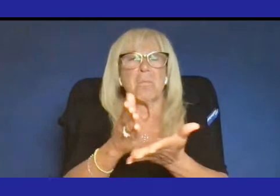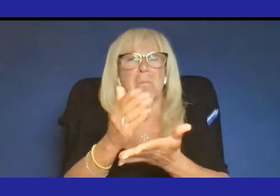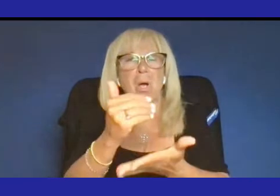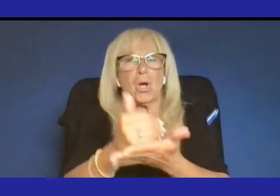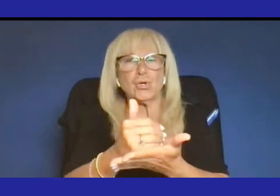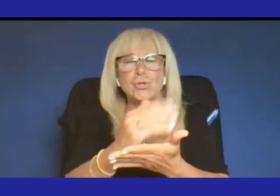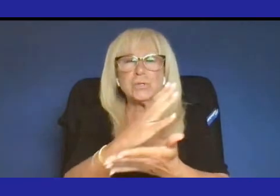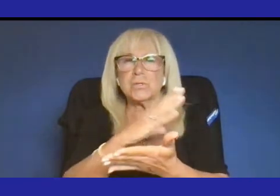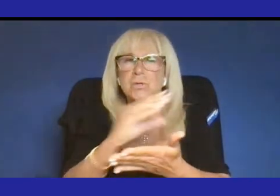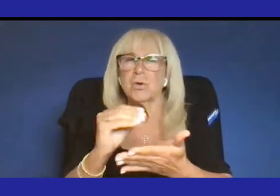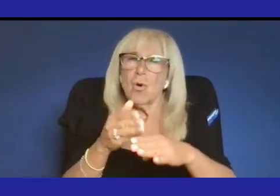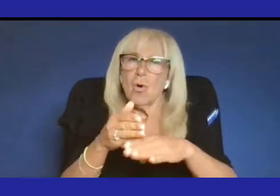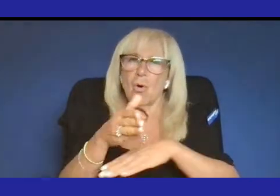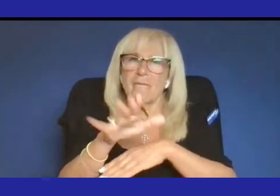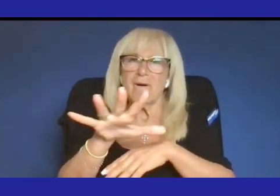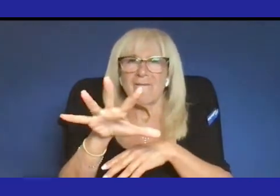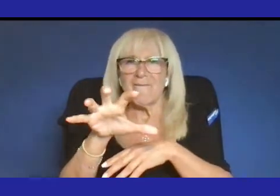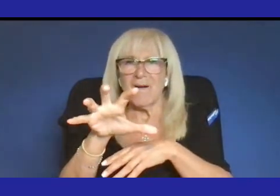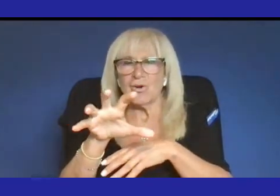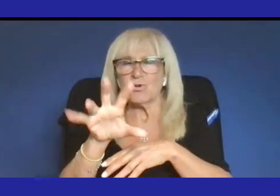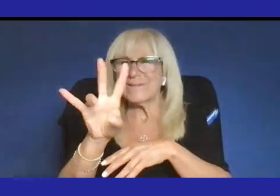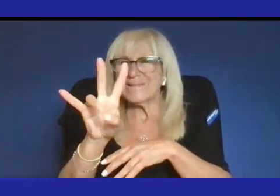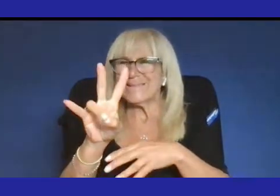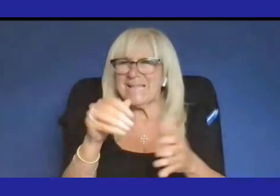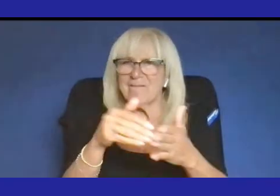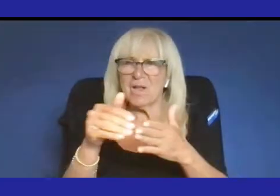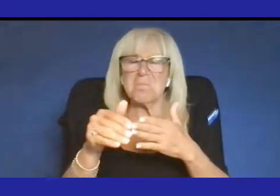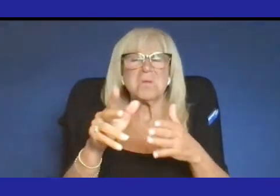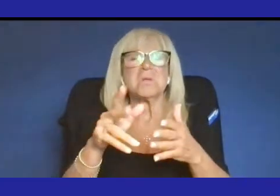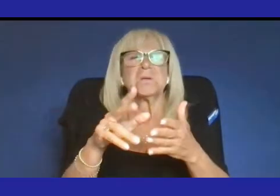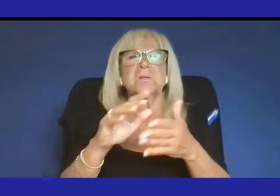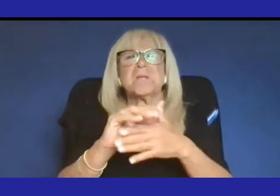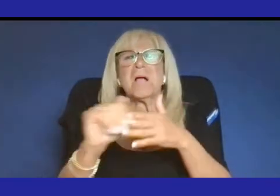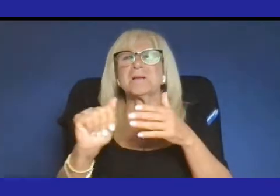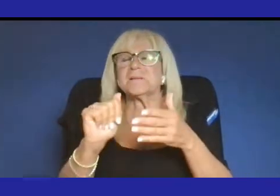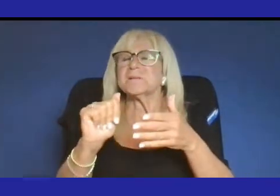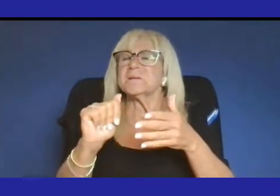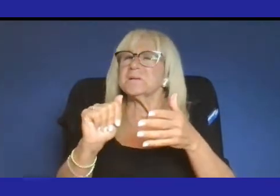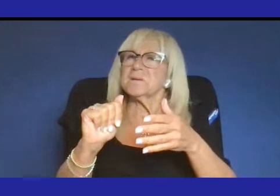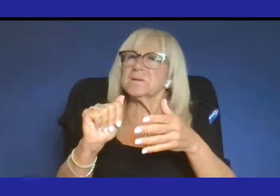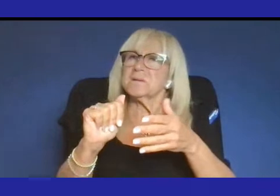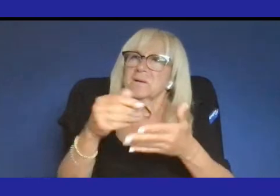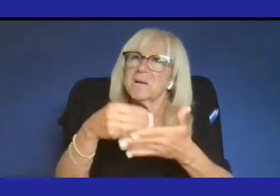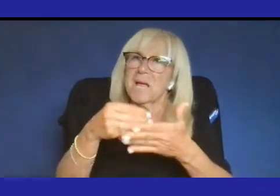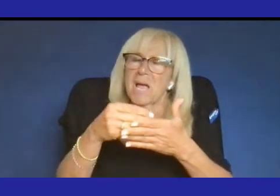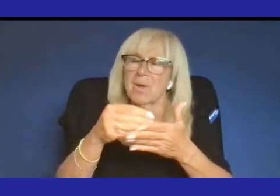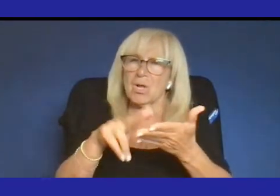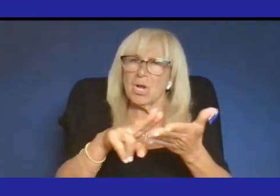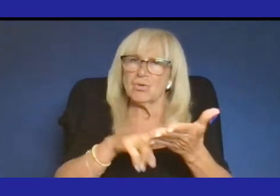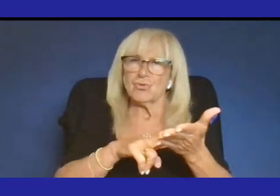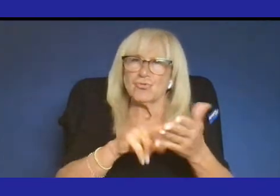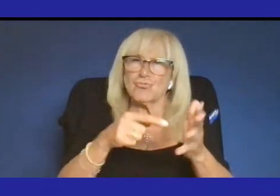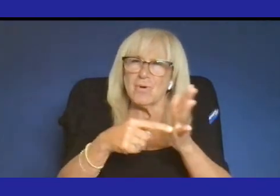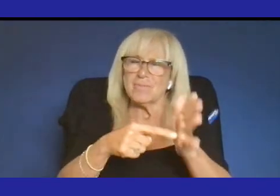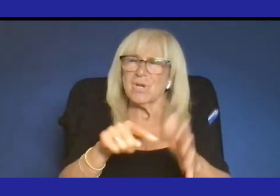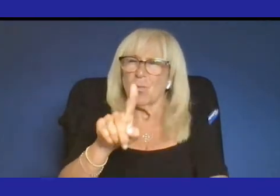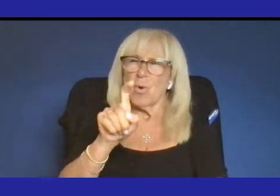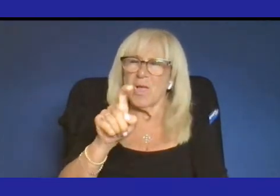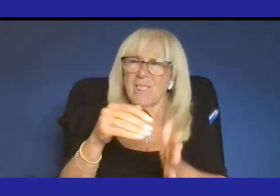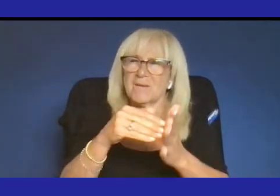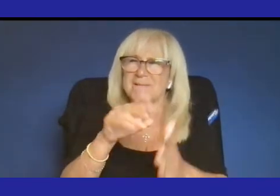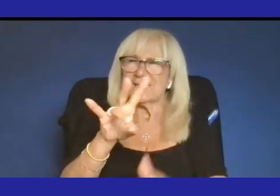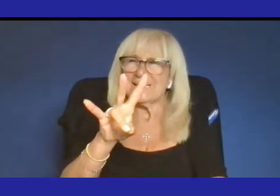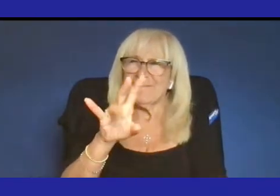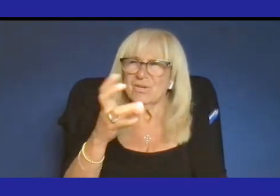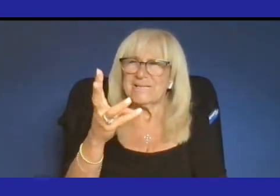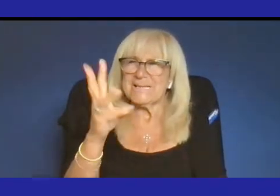over $507 million in capital contracts, representing over 1,169 purchase orders.